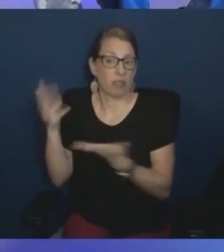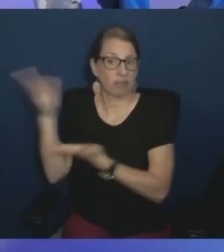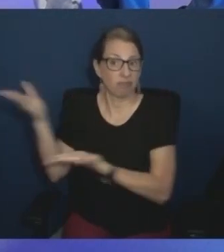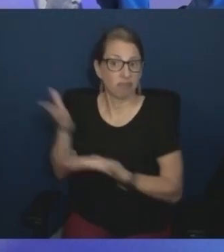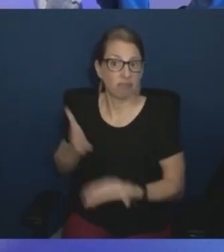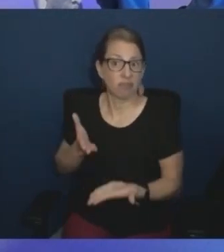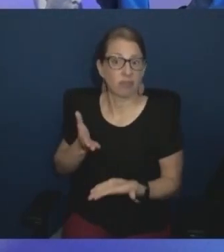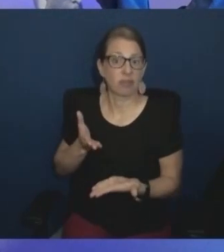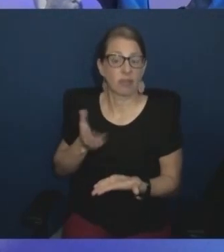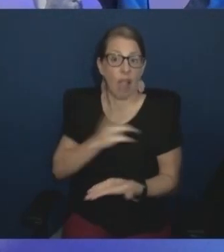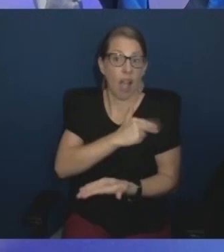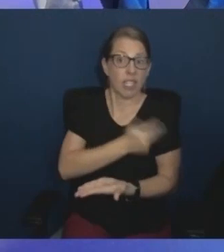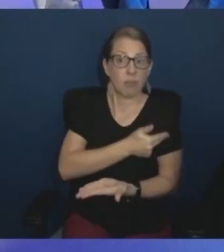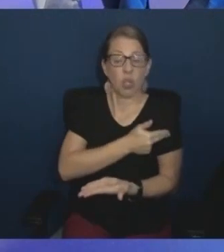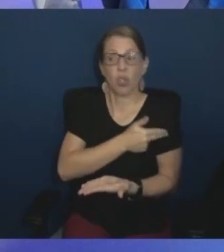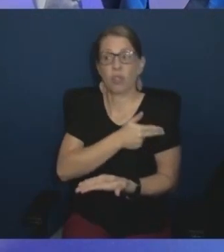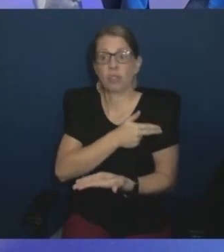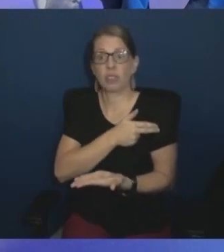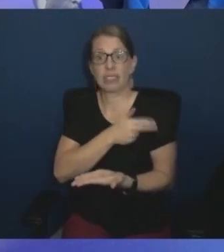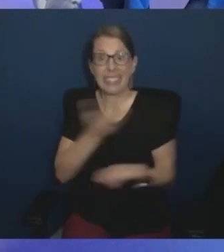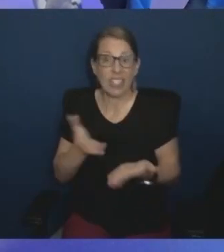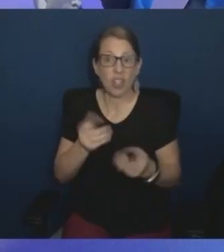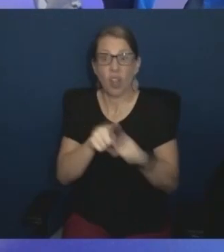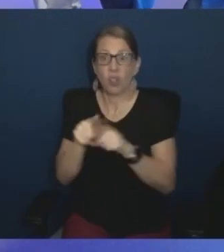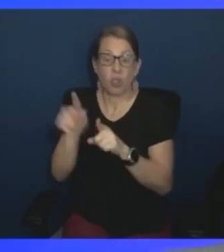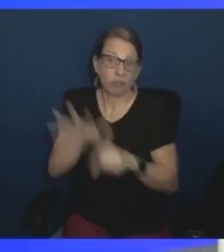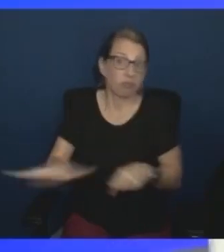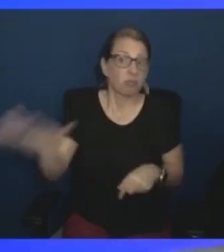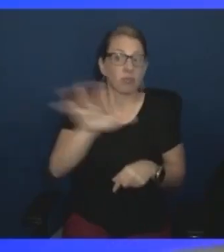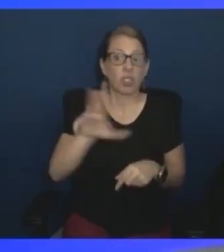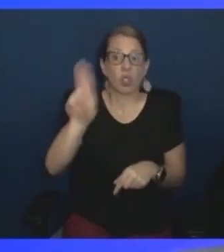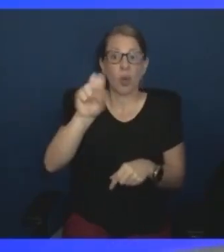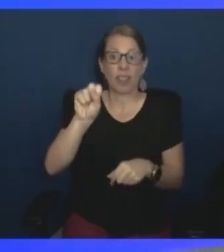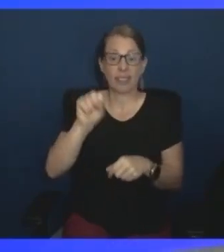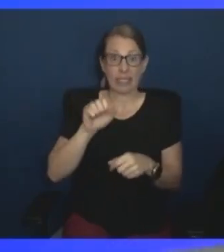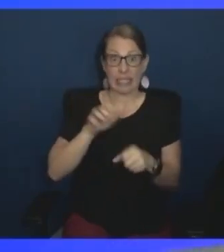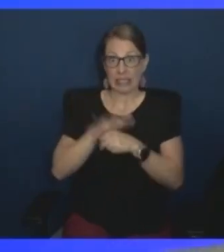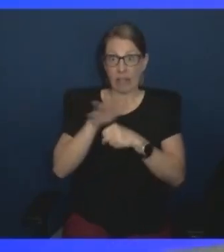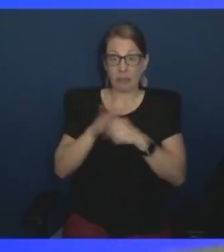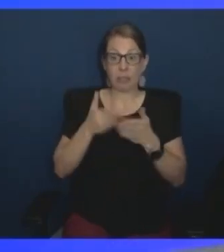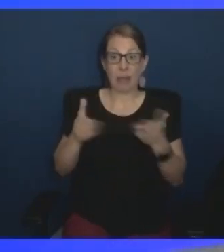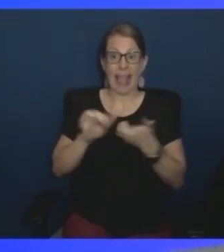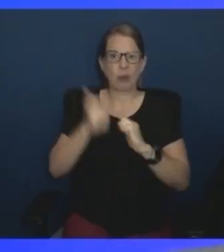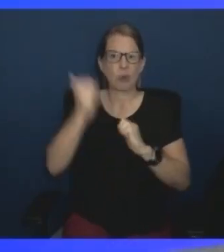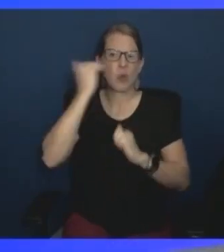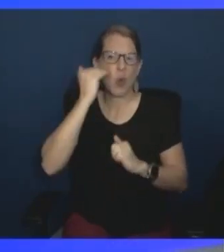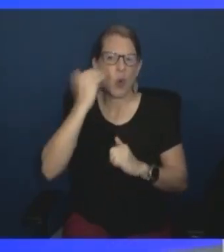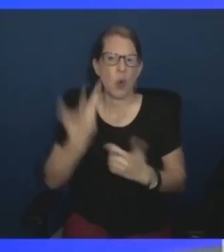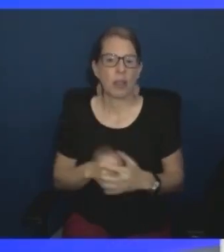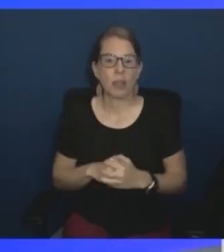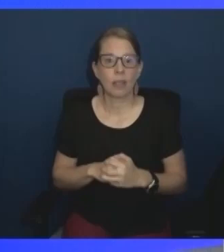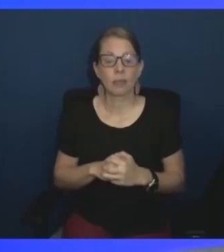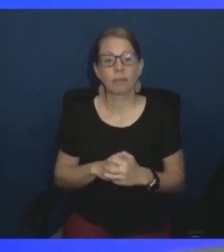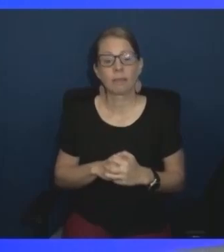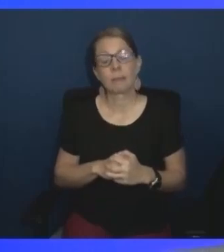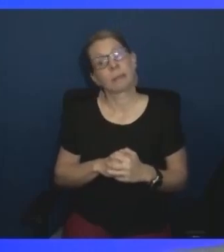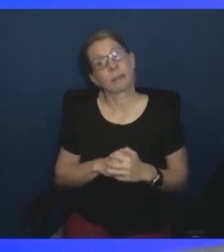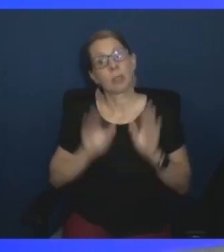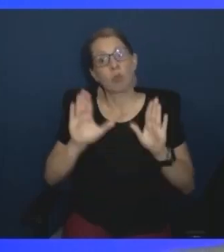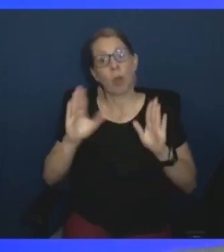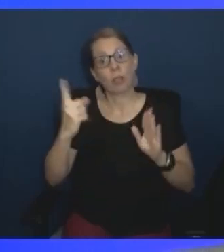they prepare to make sure that there's enough always? Yeah, that's a really great question. I think